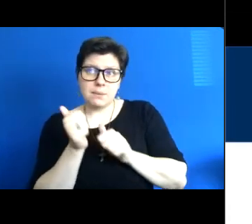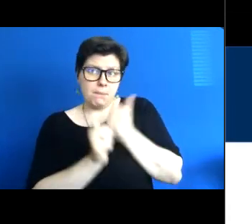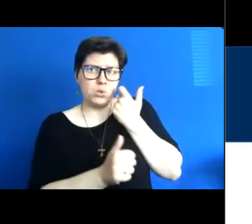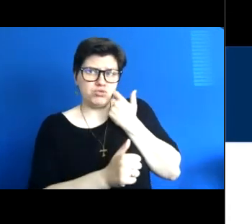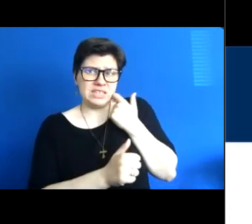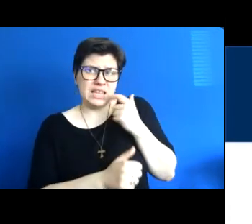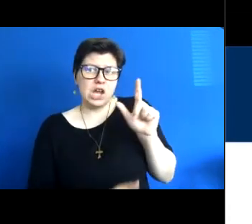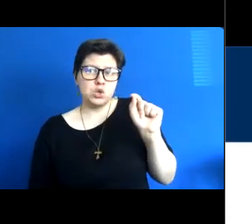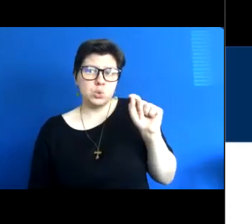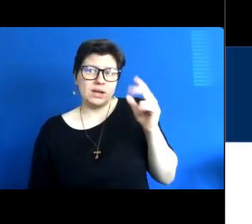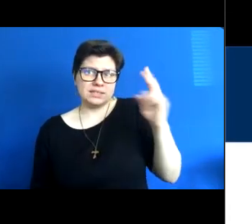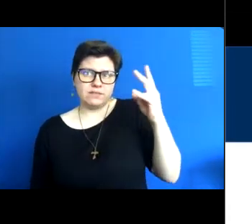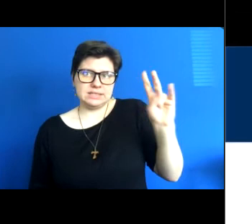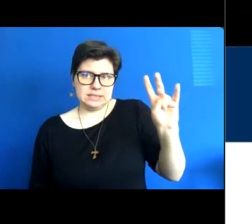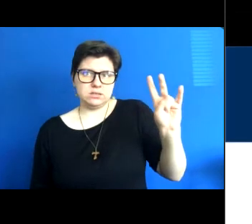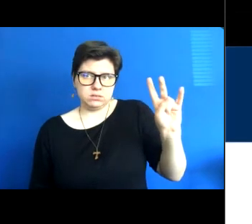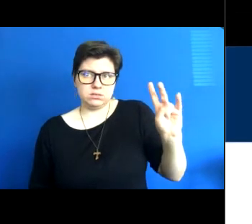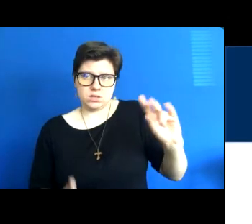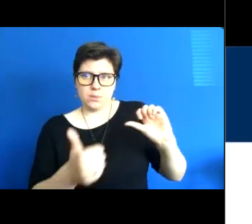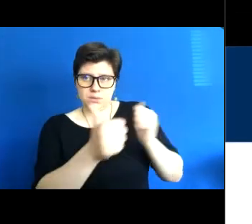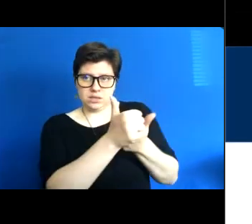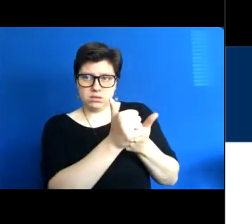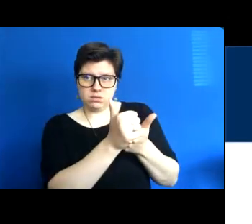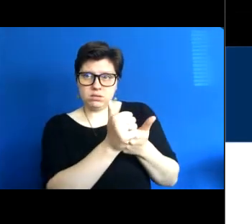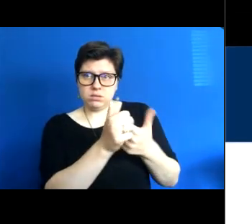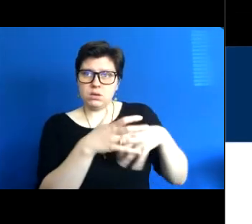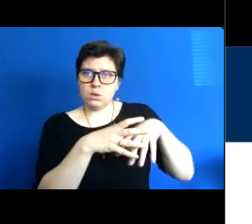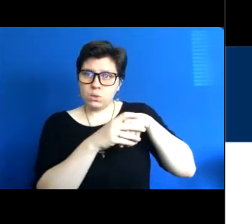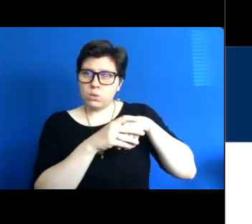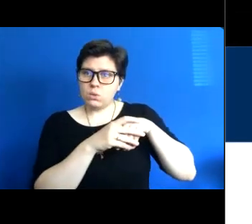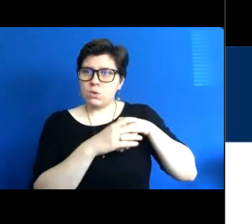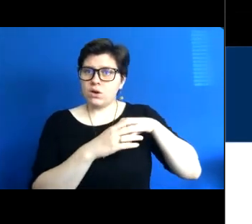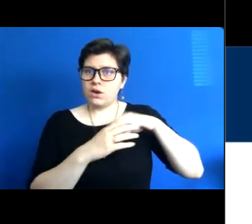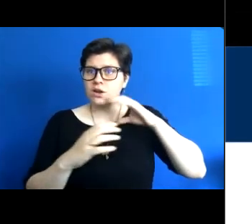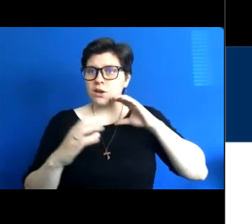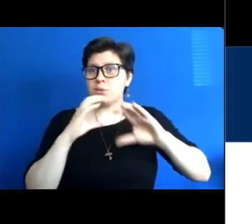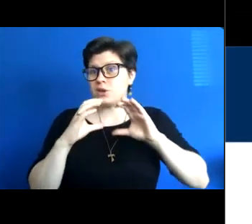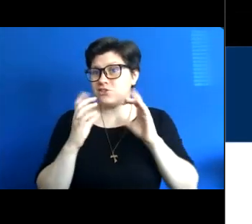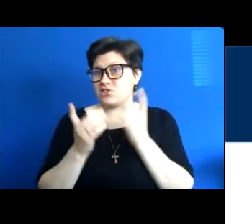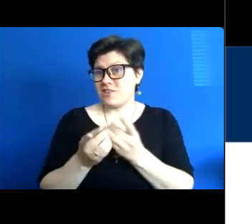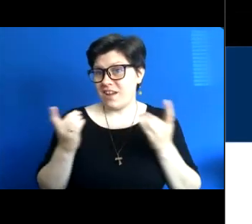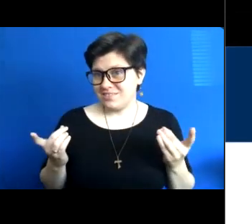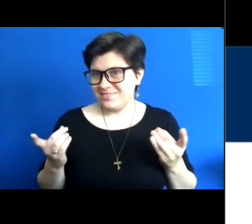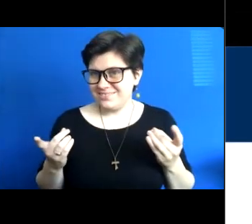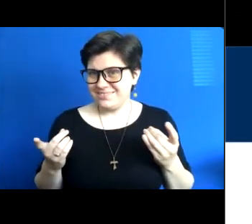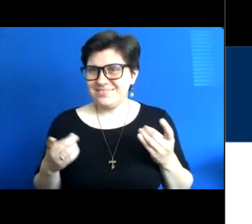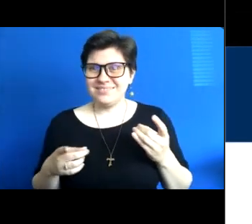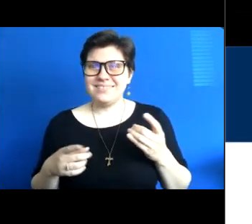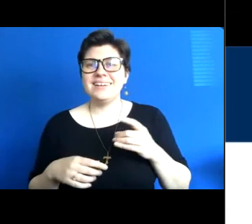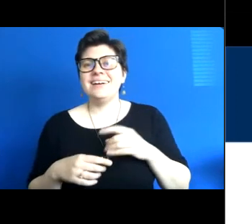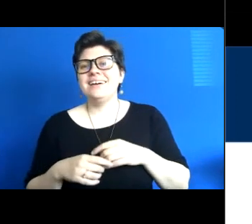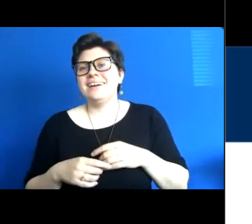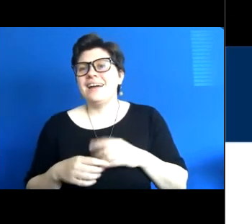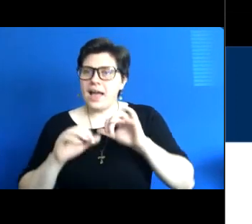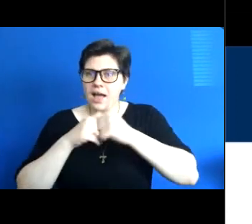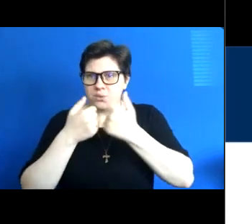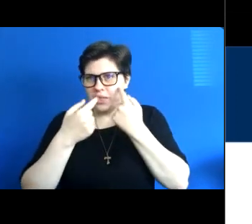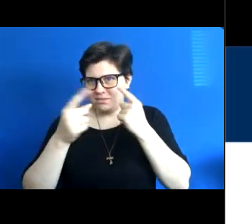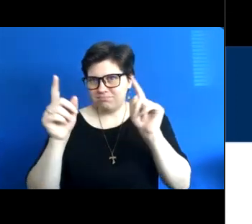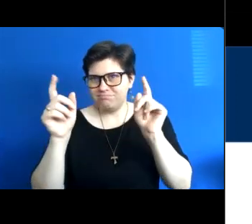in 2017 to include communication devices and how they work with the